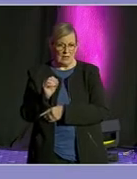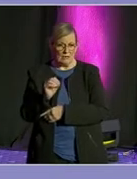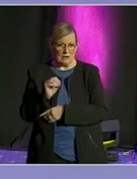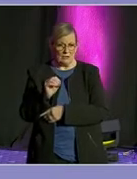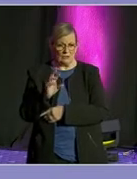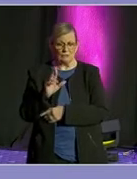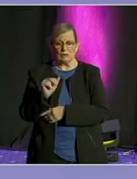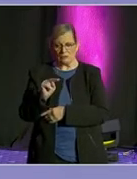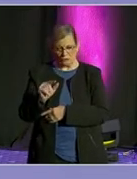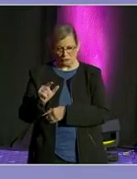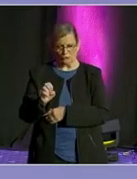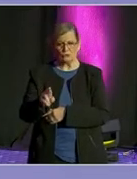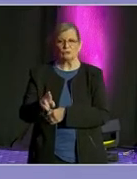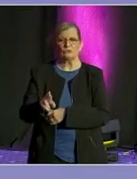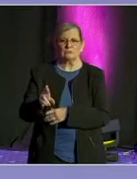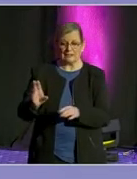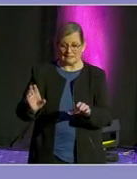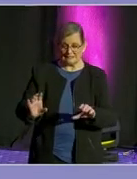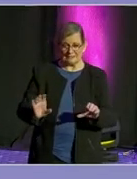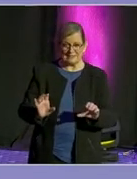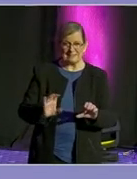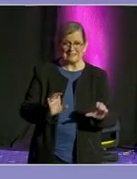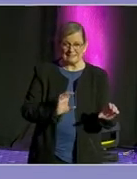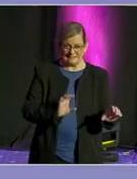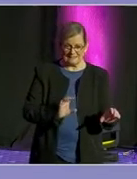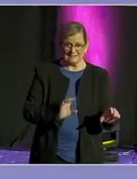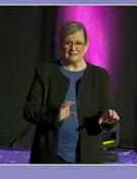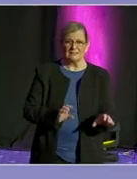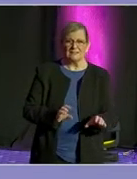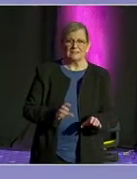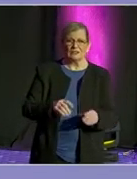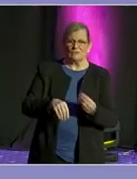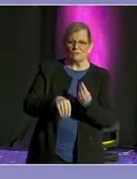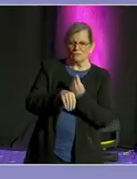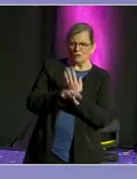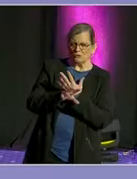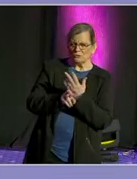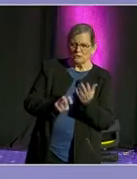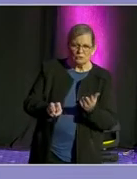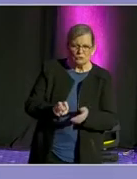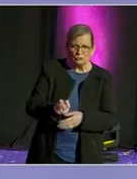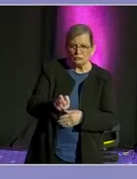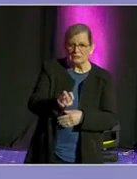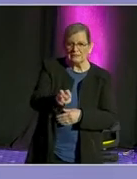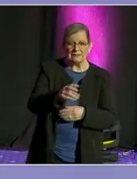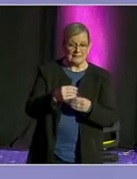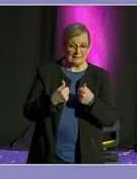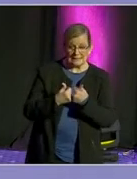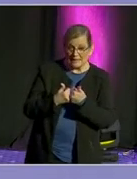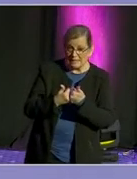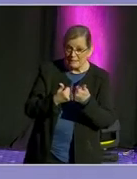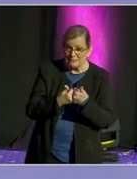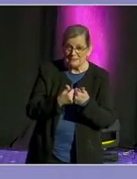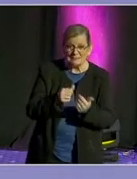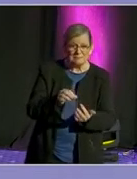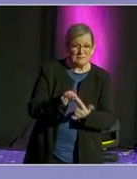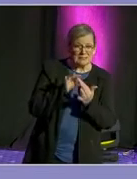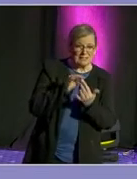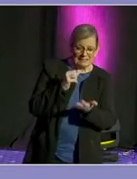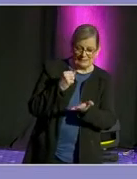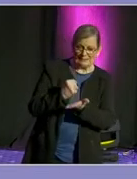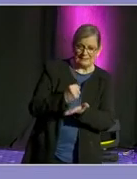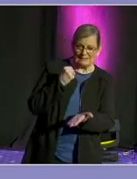badge, virtual tours of the tidal basin, trivia, games, and even a special virtual cherry blossom stamp for